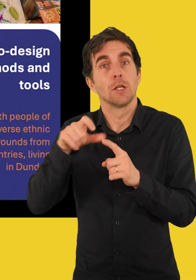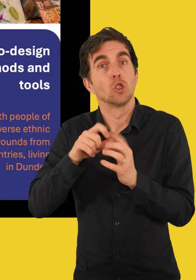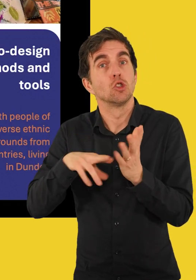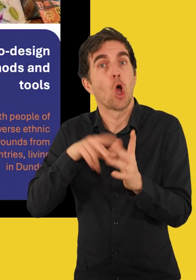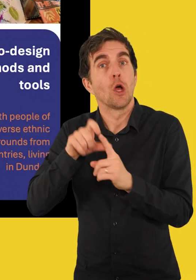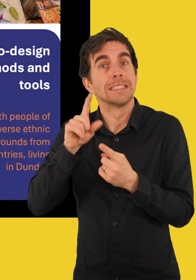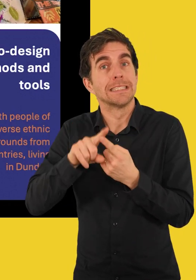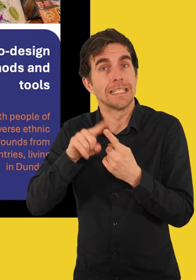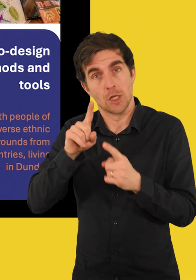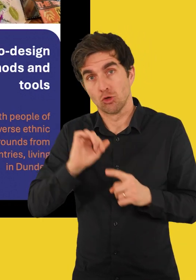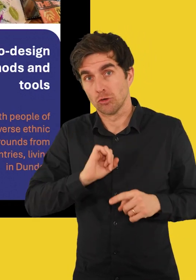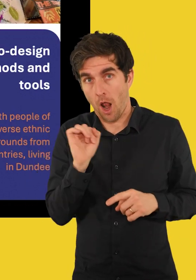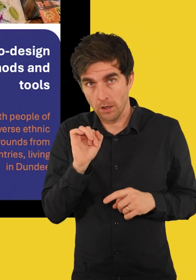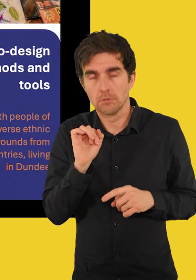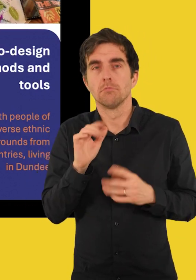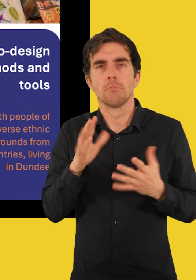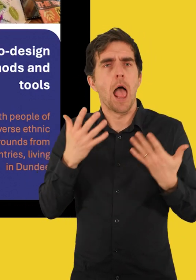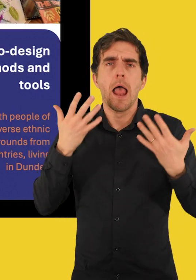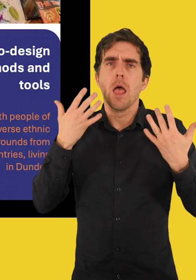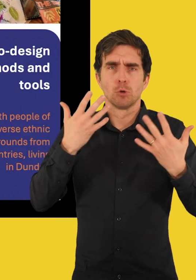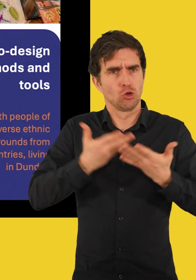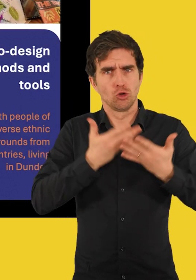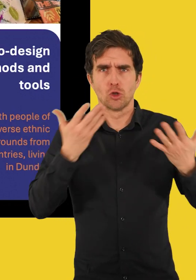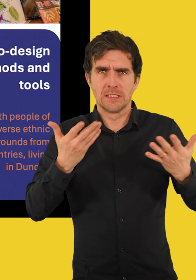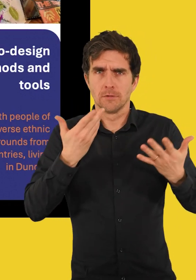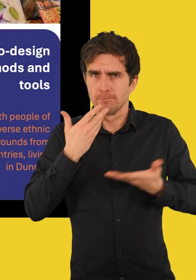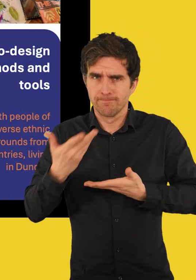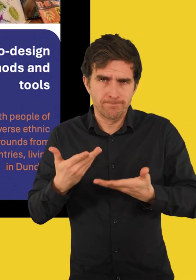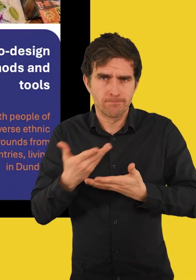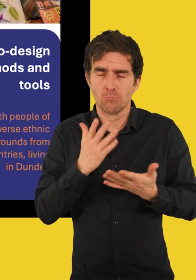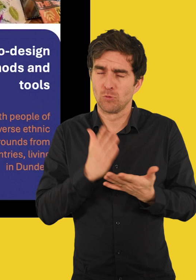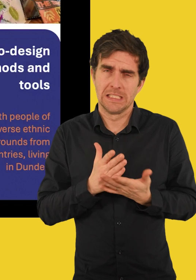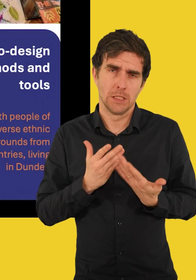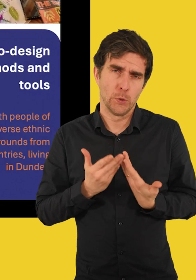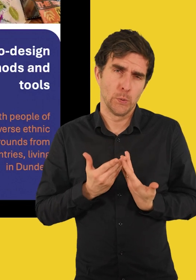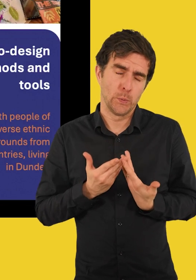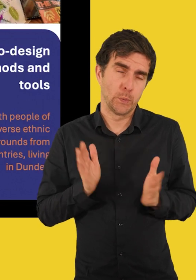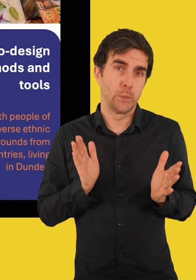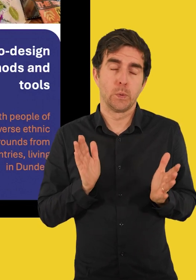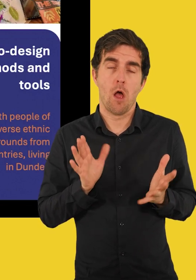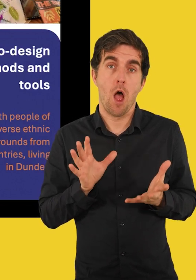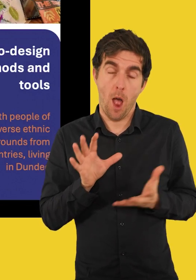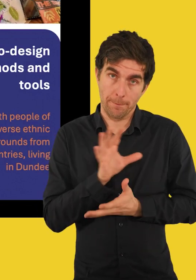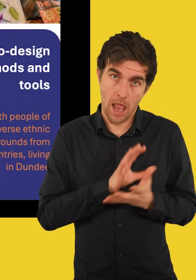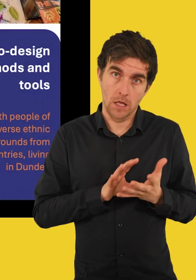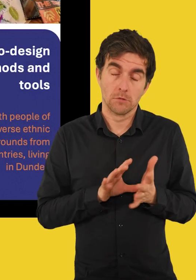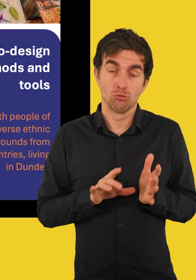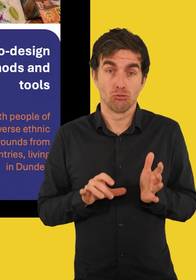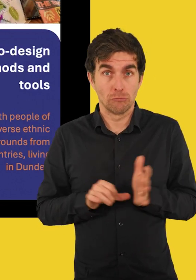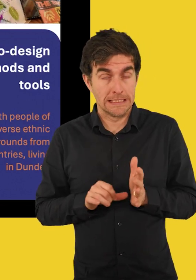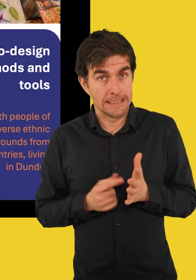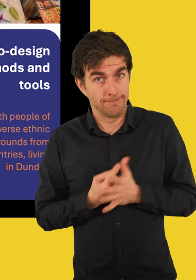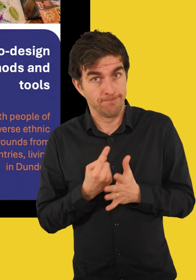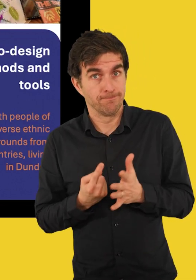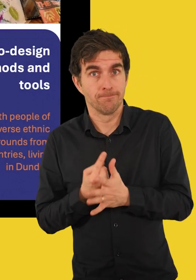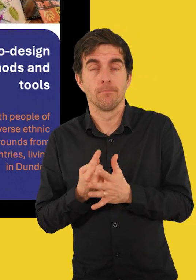Dundee in Scotland. Now, climate justice conversations can become quite vast, complex, and tricky at times.